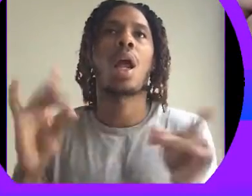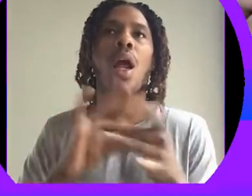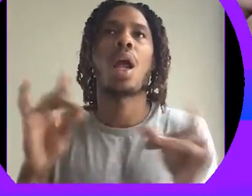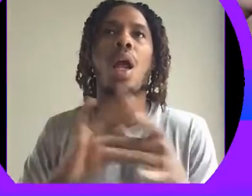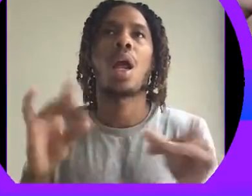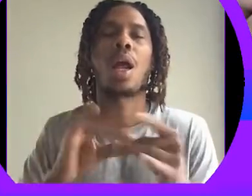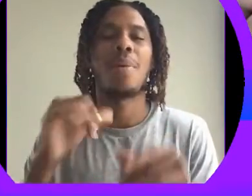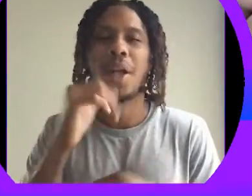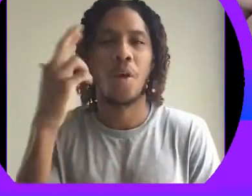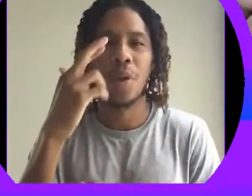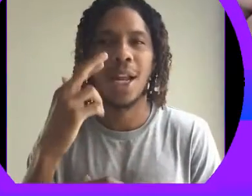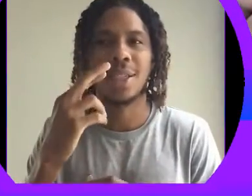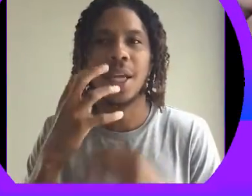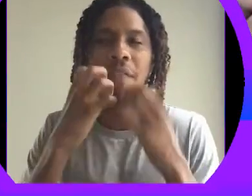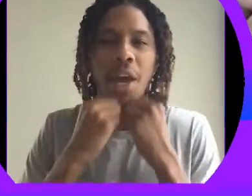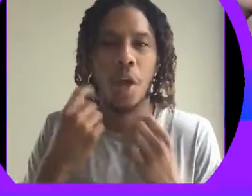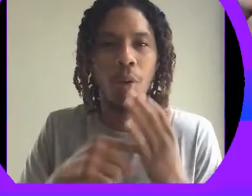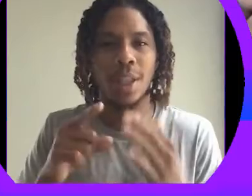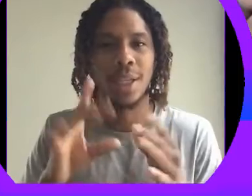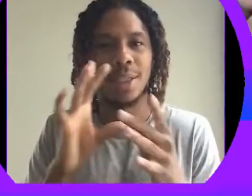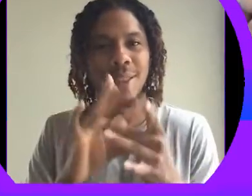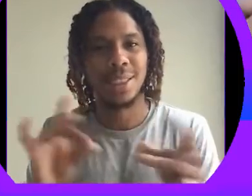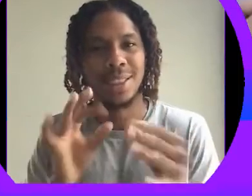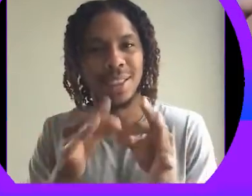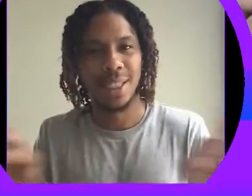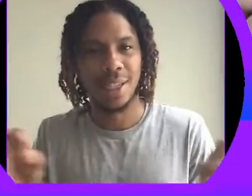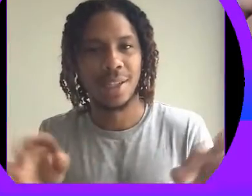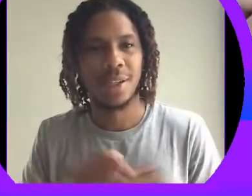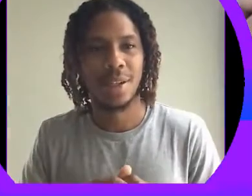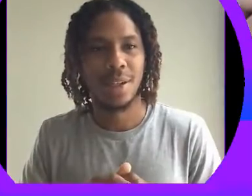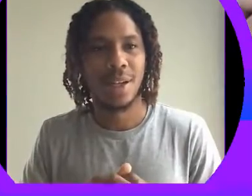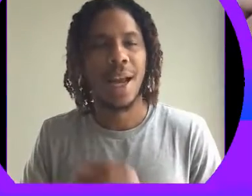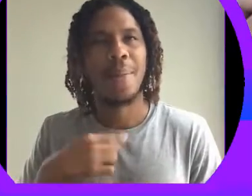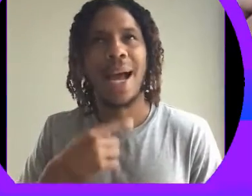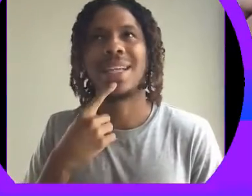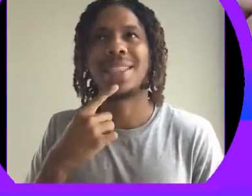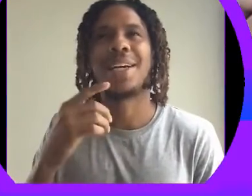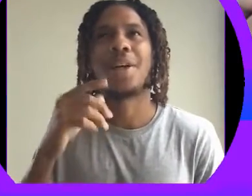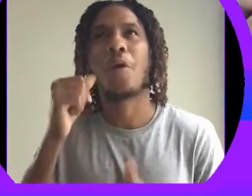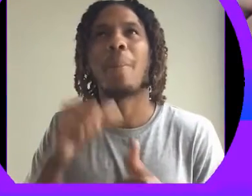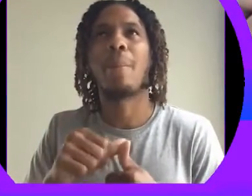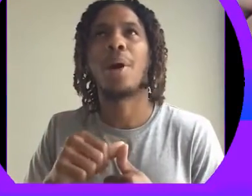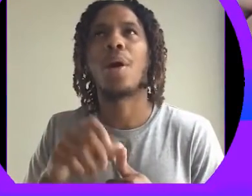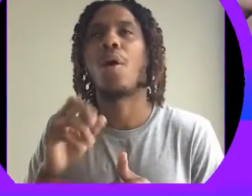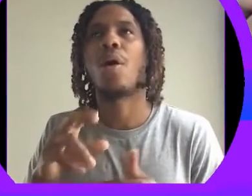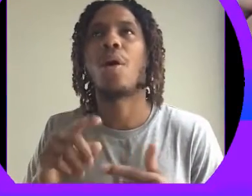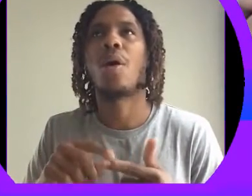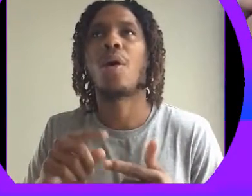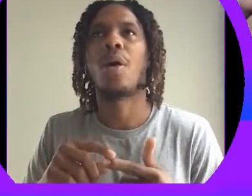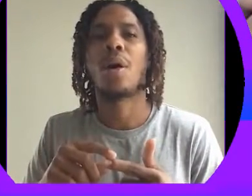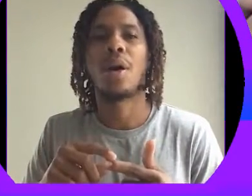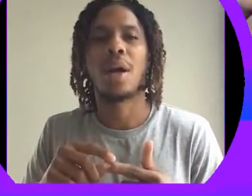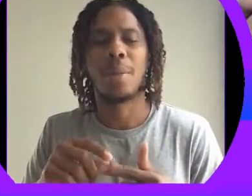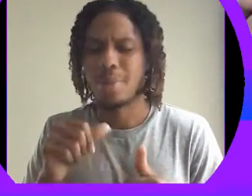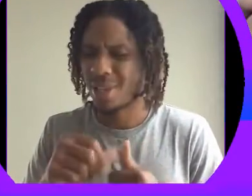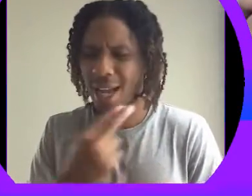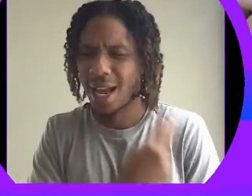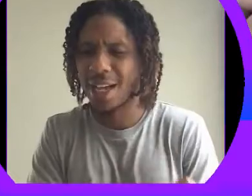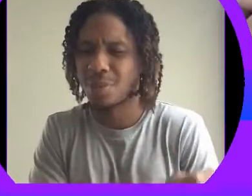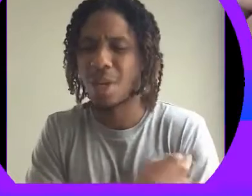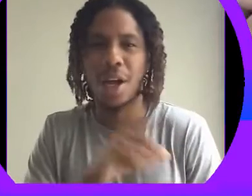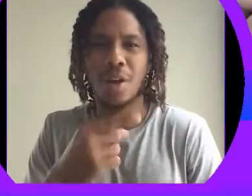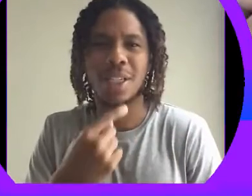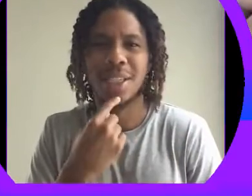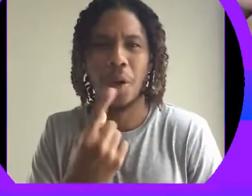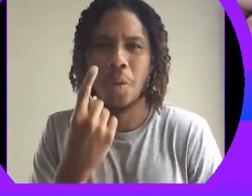value what they're saying, but people like us I couldn't say remember or hospital for the longest time. I